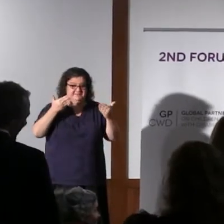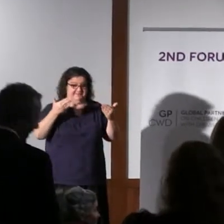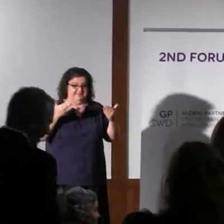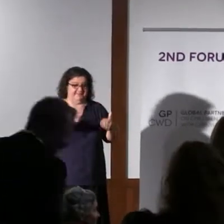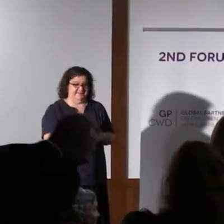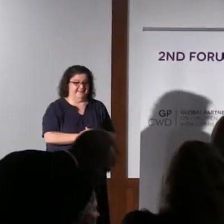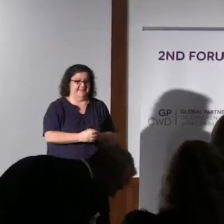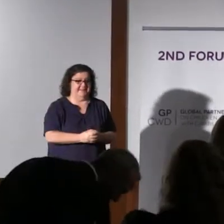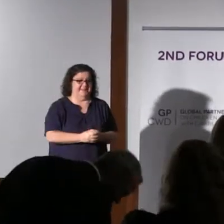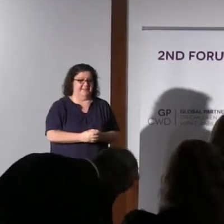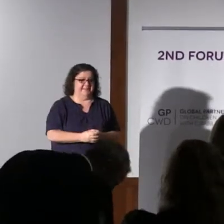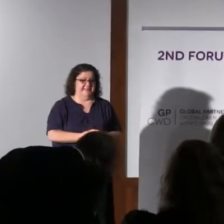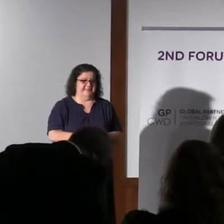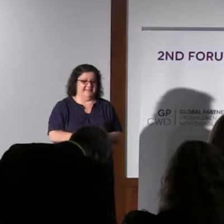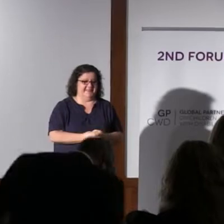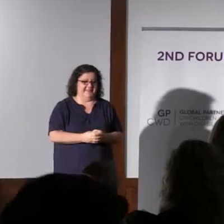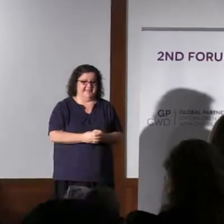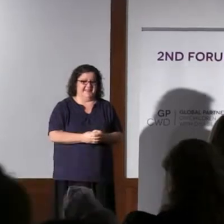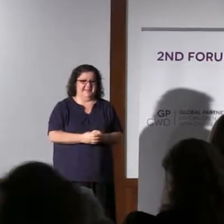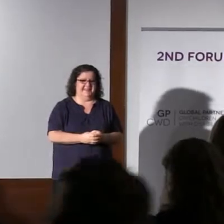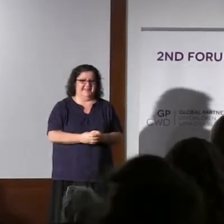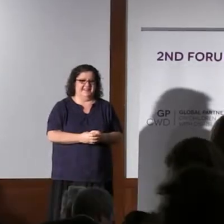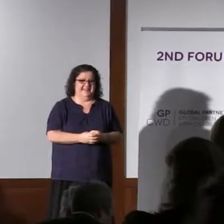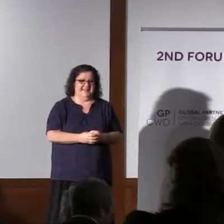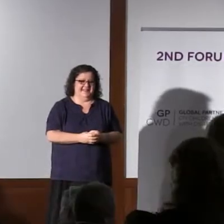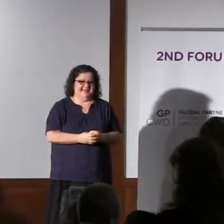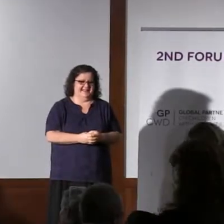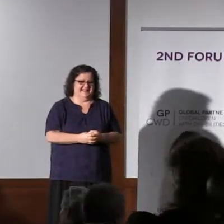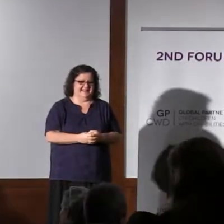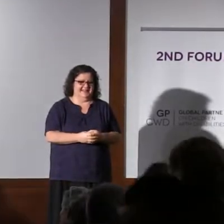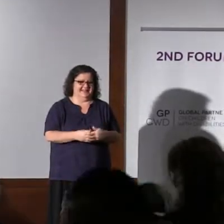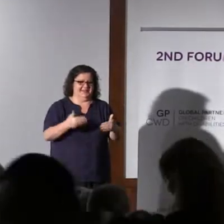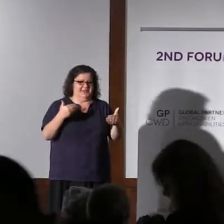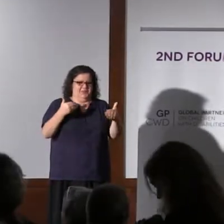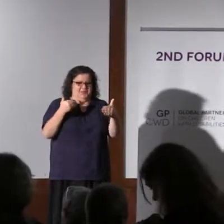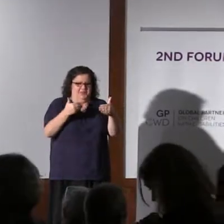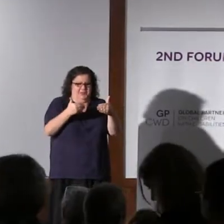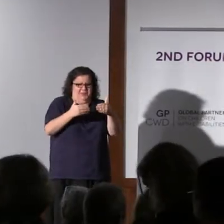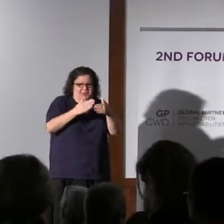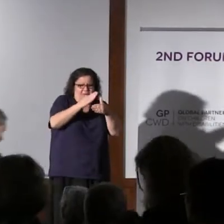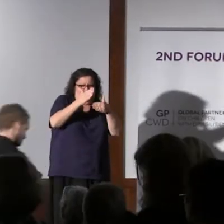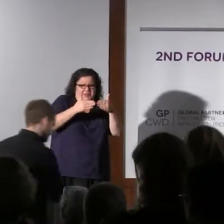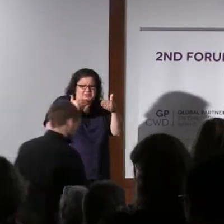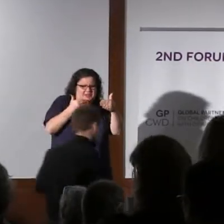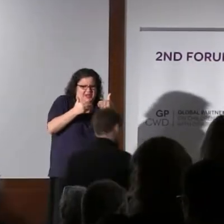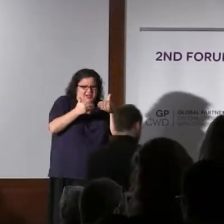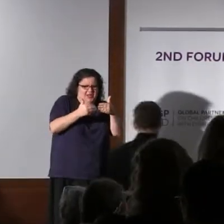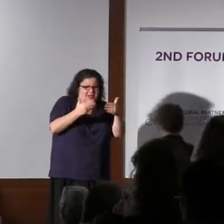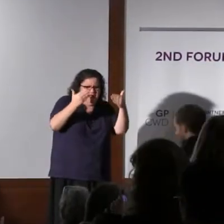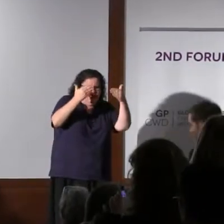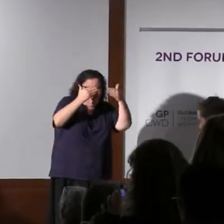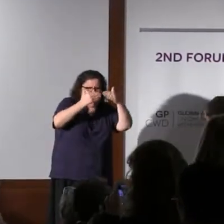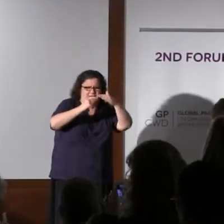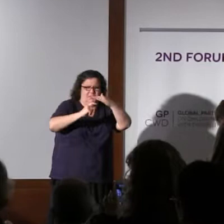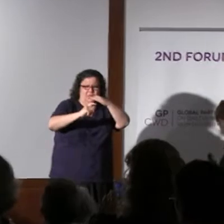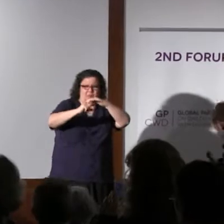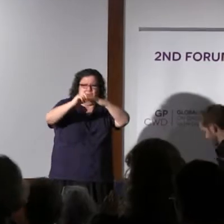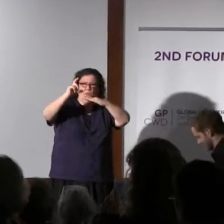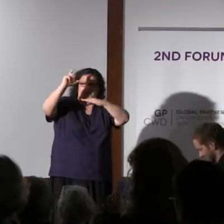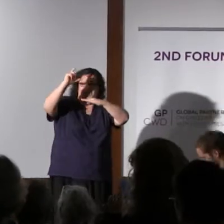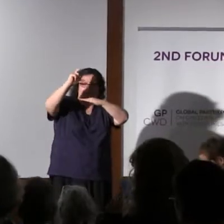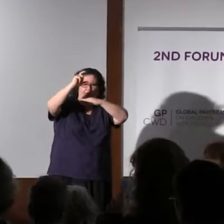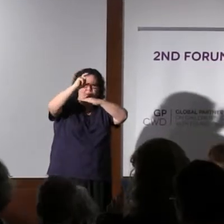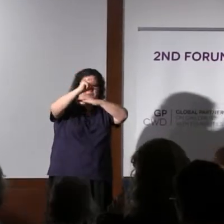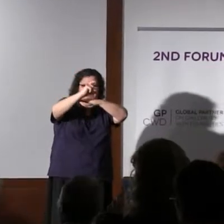It's almost done. The moon is low in the sky. I feel like going out before